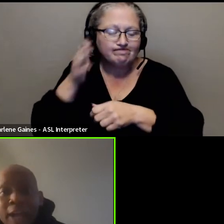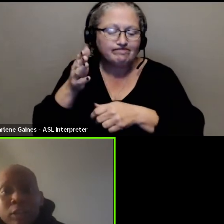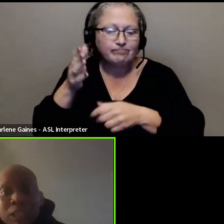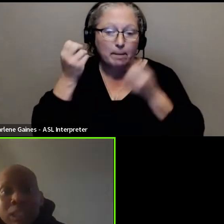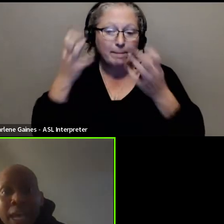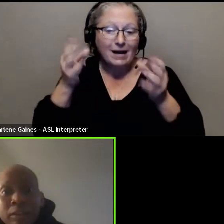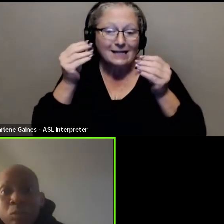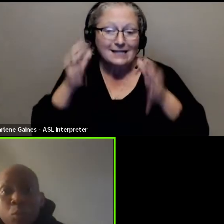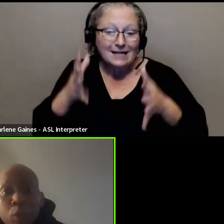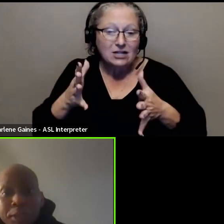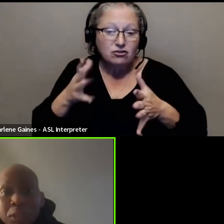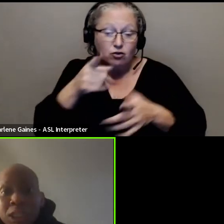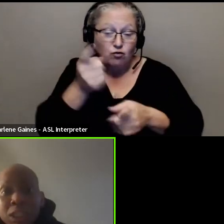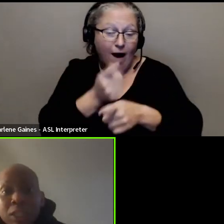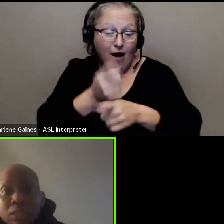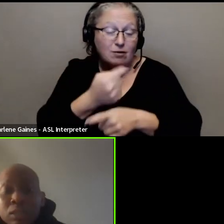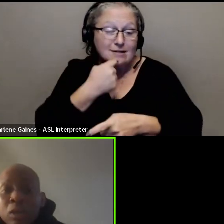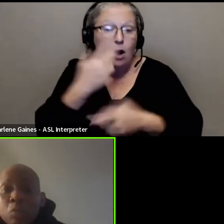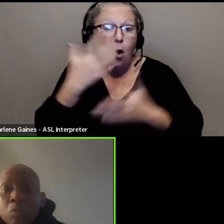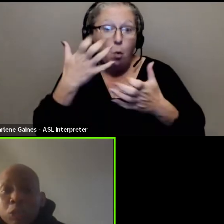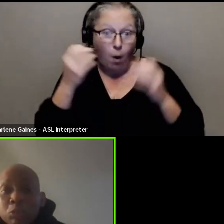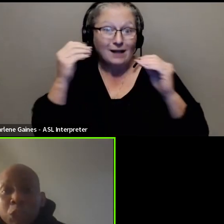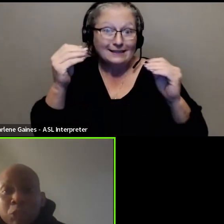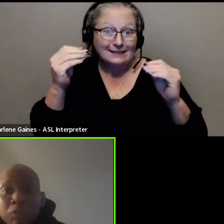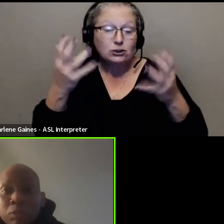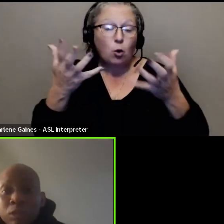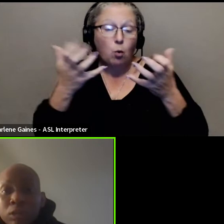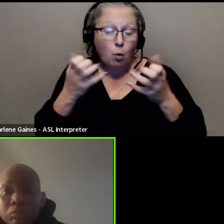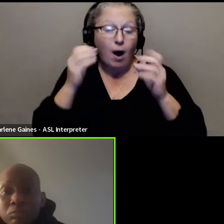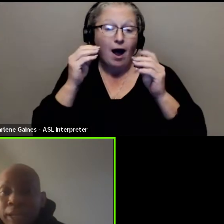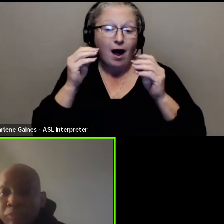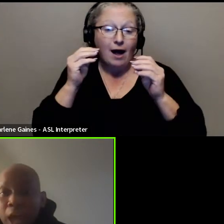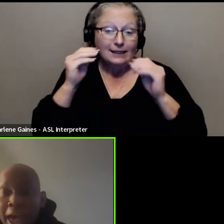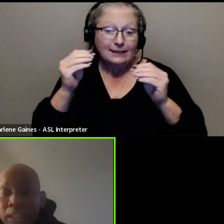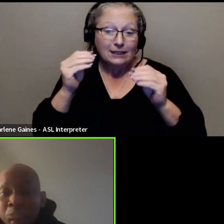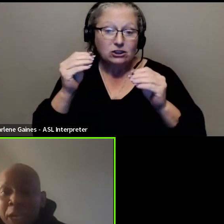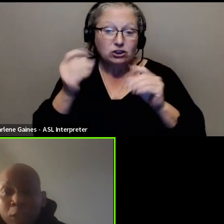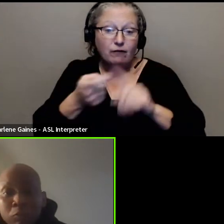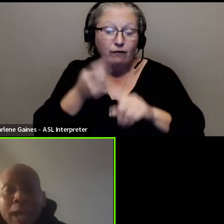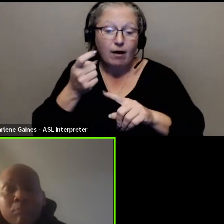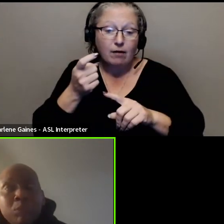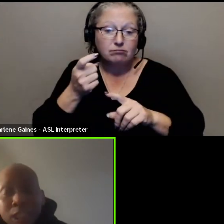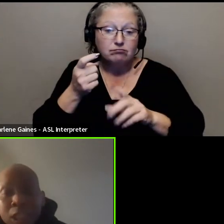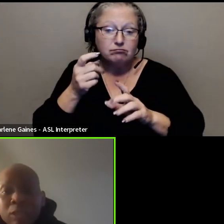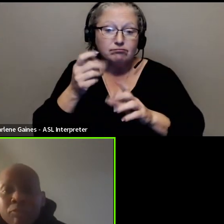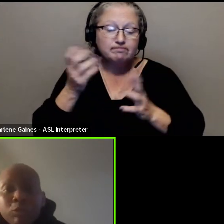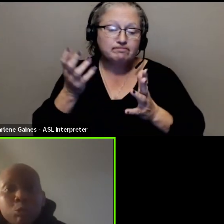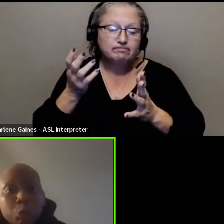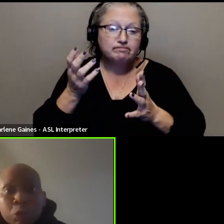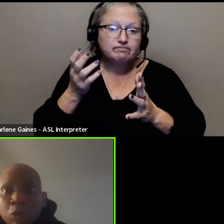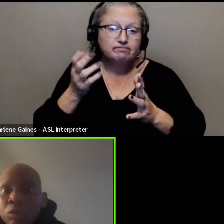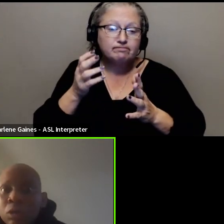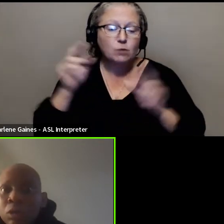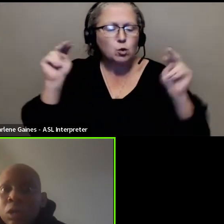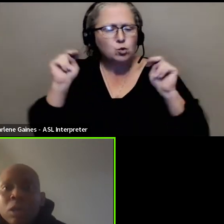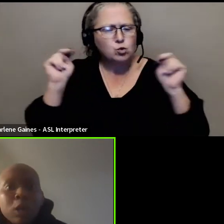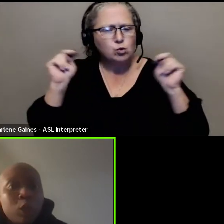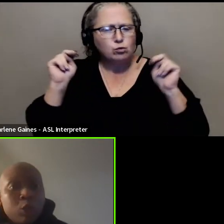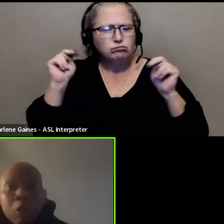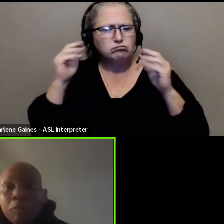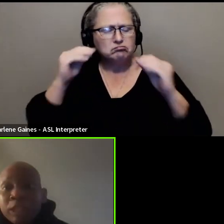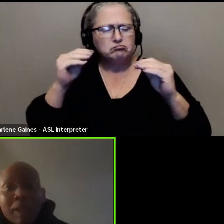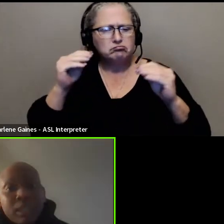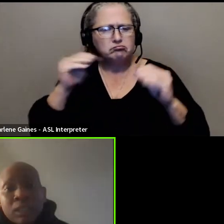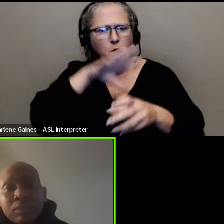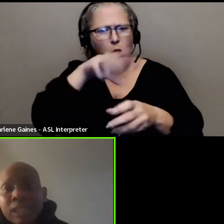you've accurately said, want to teach this, want to teach it from as objective, neutral,